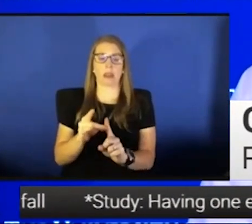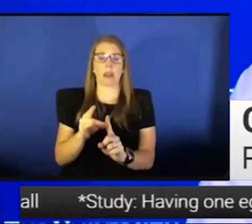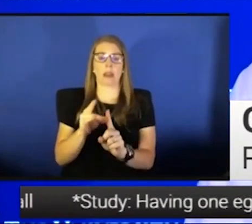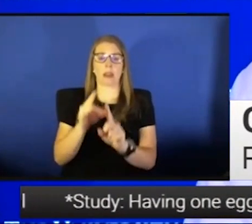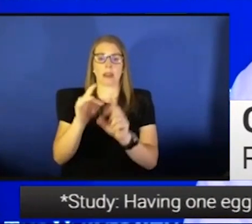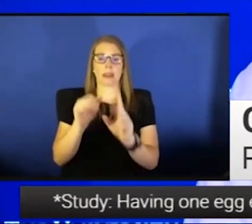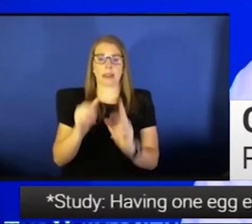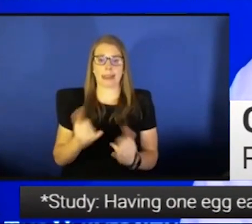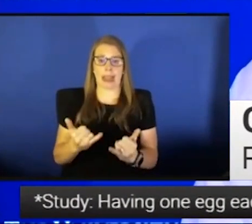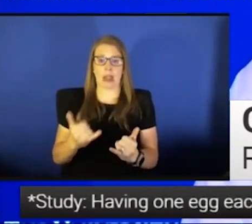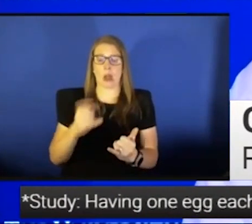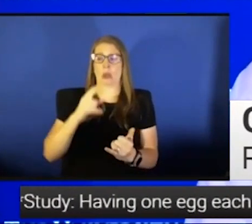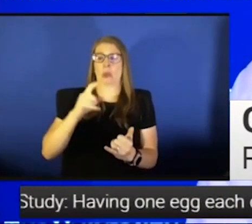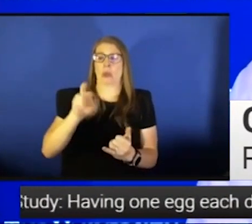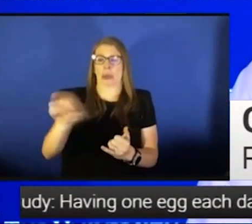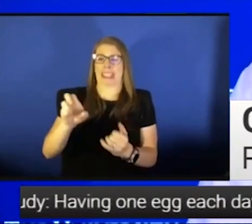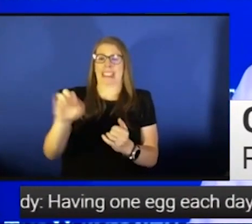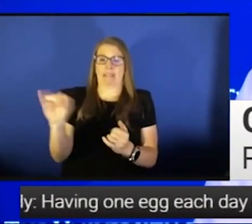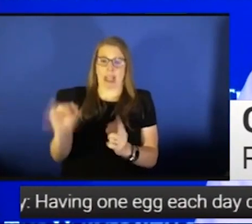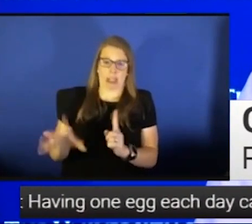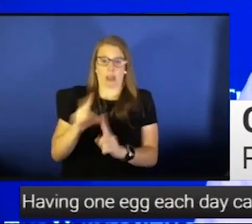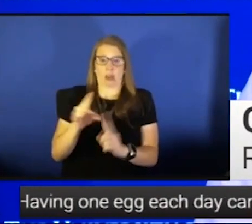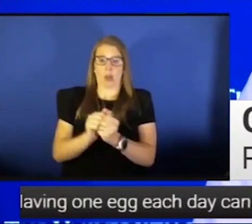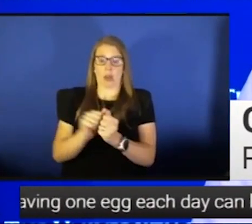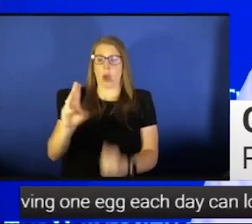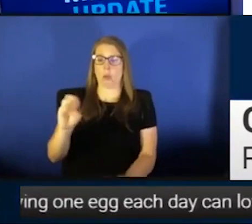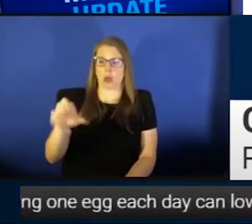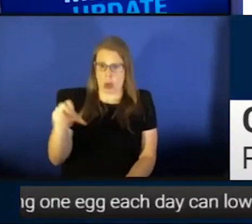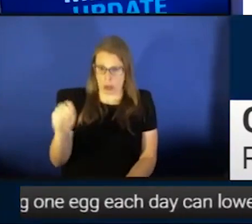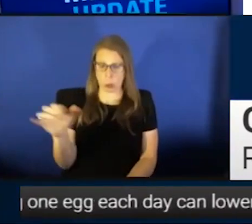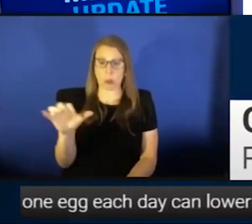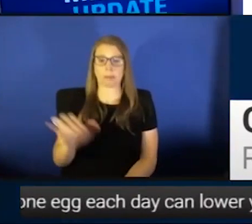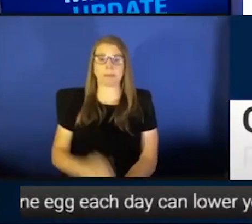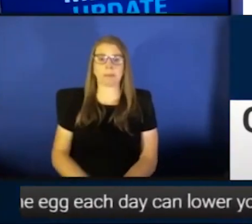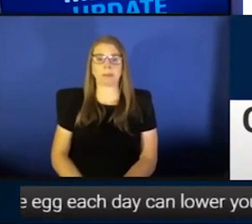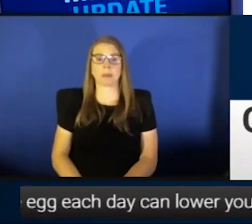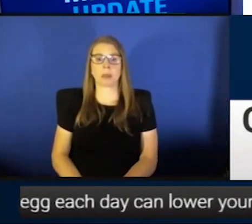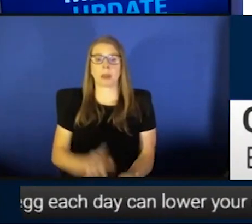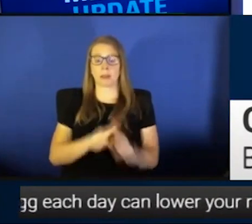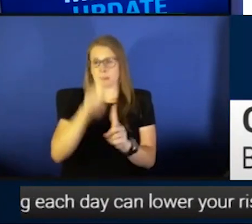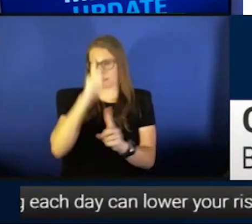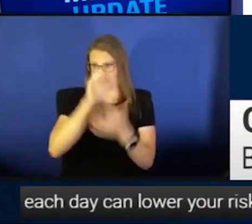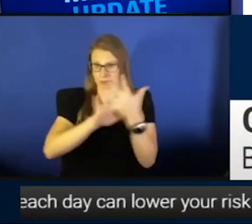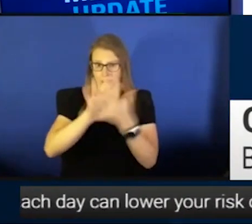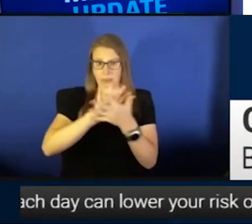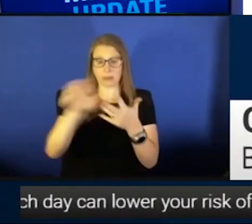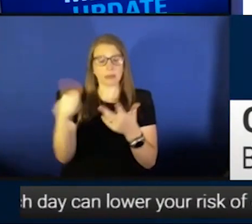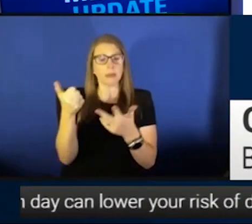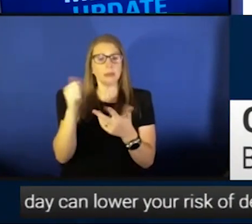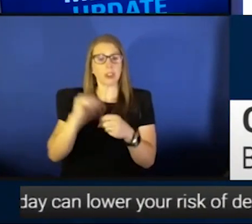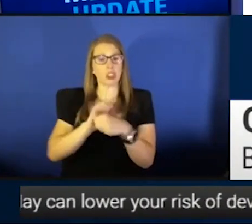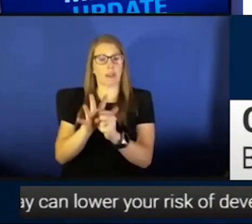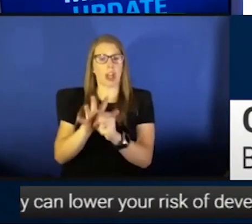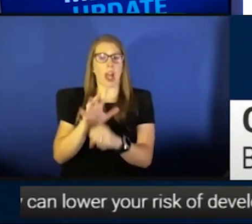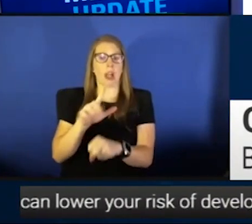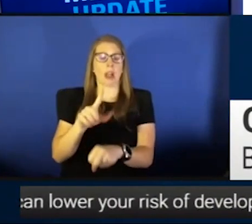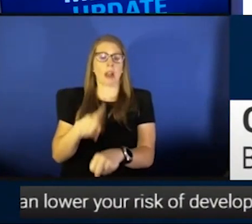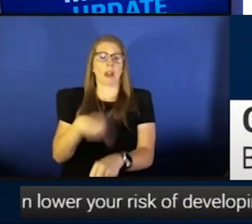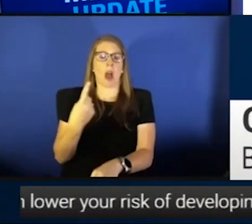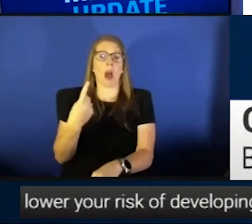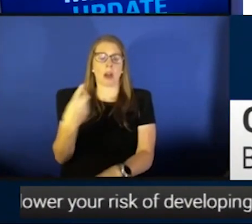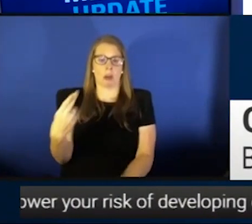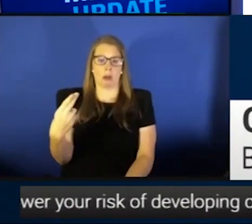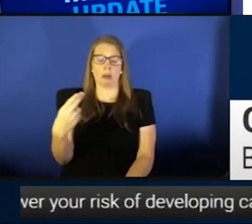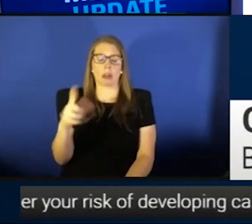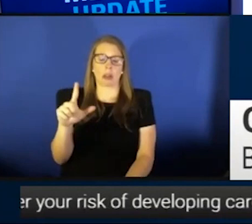recently reinfected with Omicron as well. Also, brain fog and other COVID symptoms, long COVID symptoms, can last more than a year, which